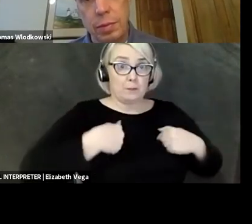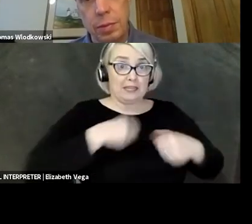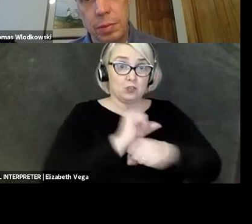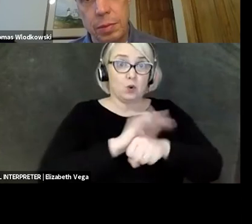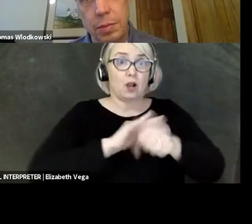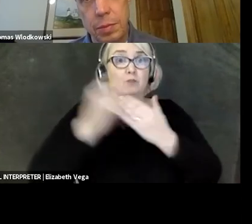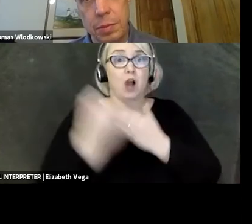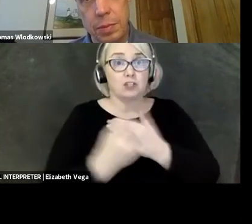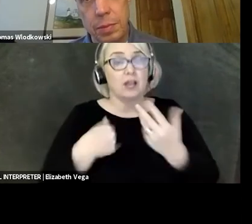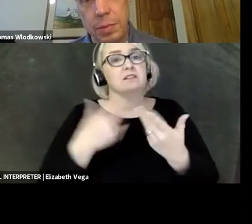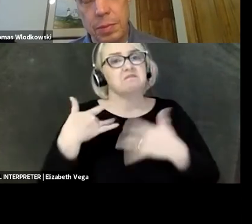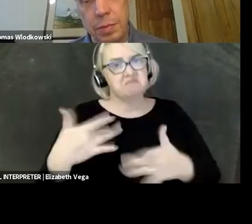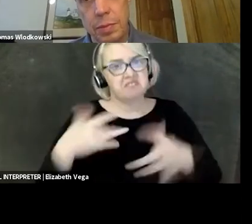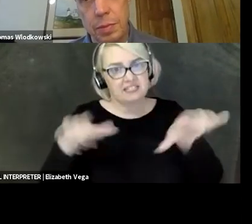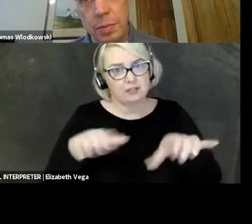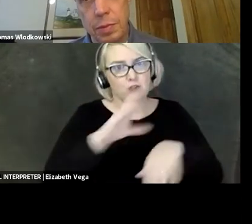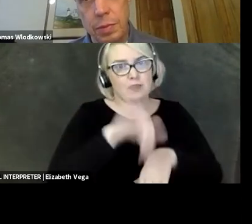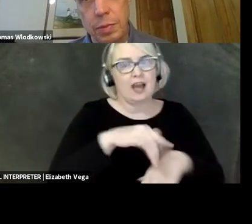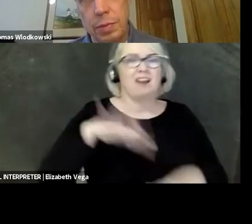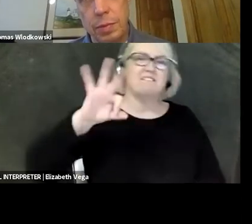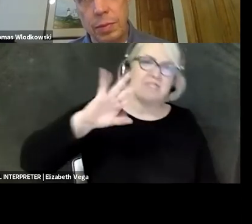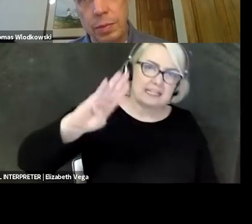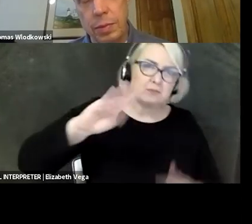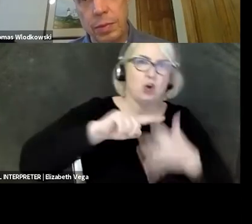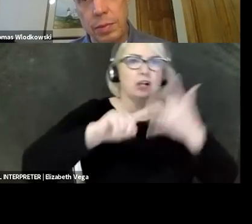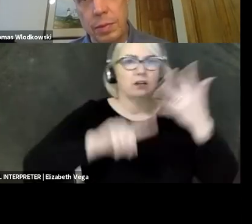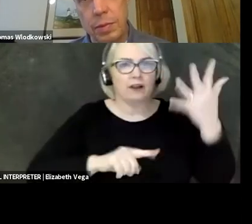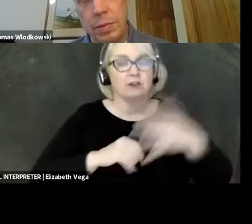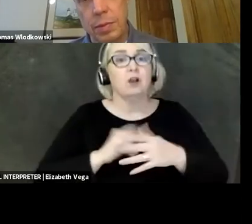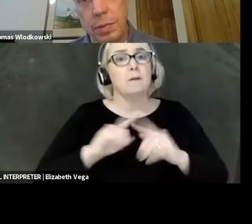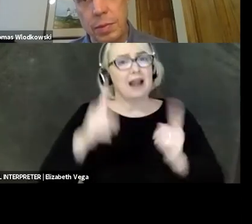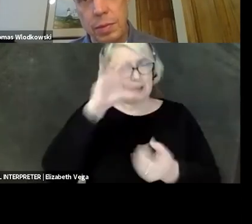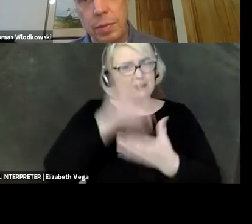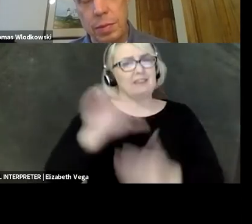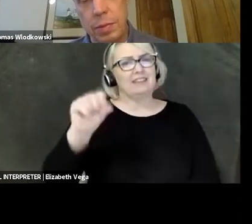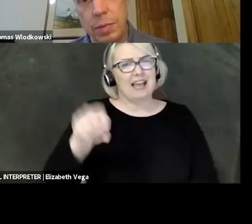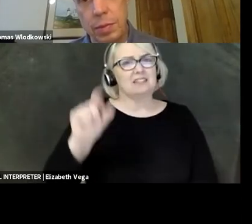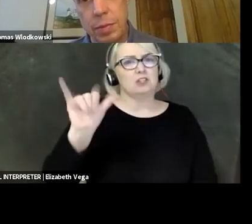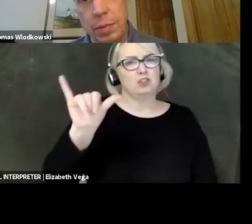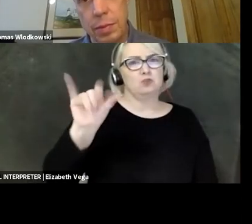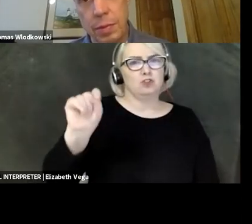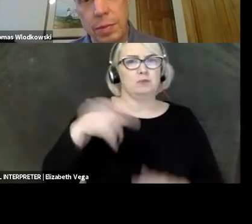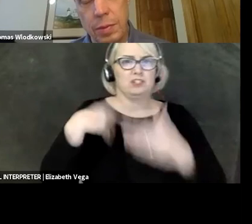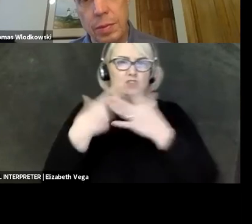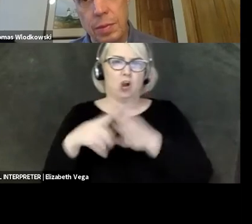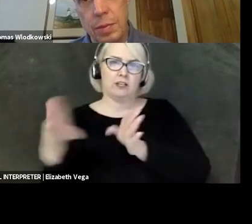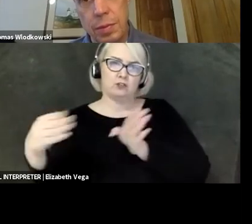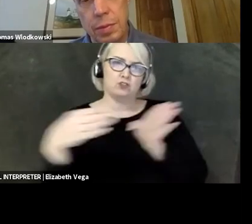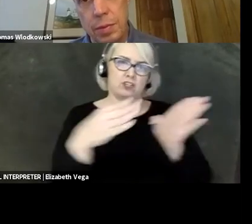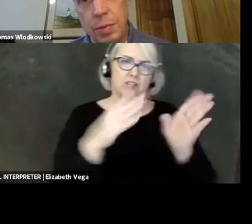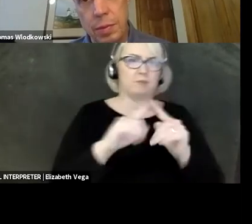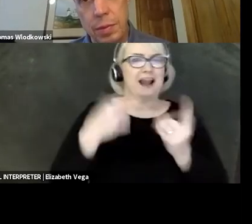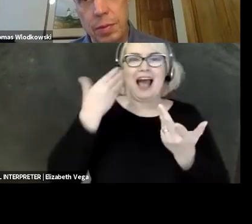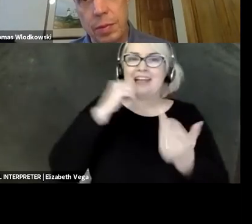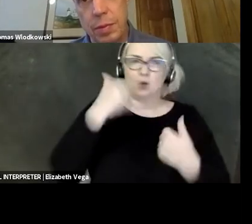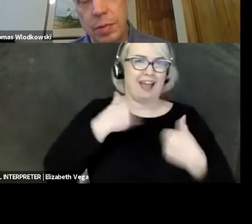been doing, or they'll do it on Facebook and what have you. So, but I do believe they're moving in that direction. I just don't have all the details about it, but I think there's a